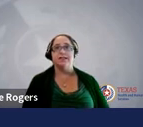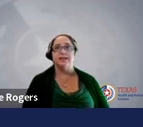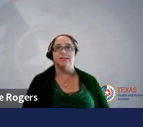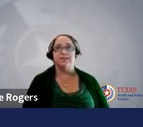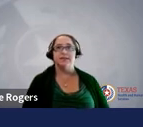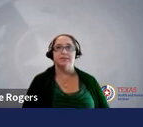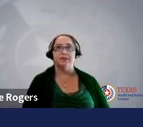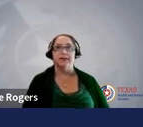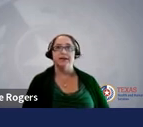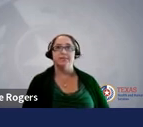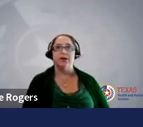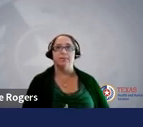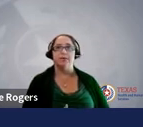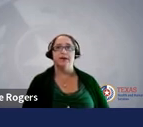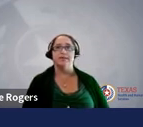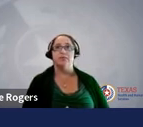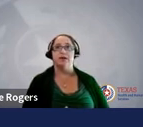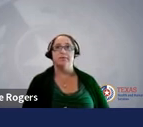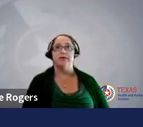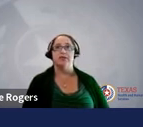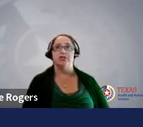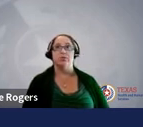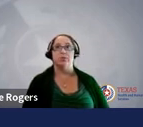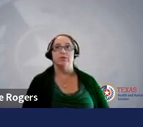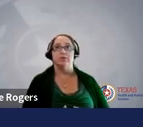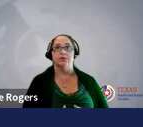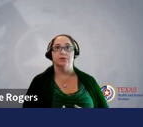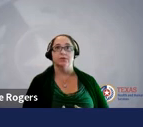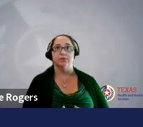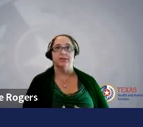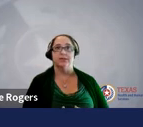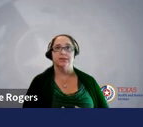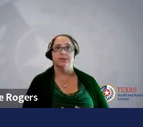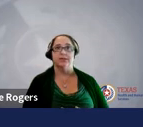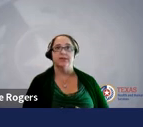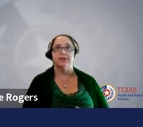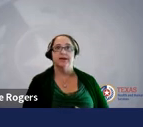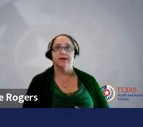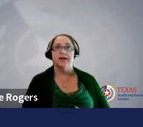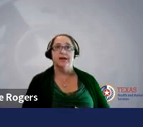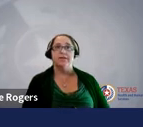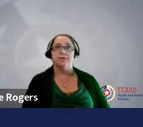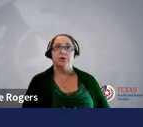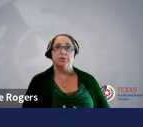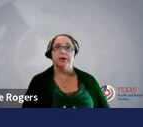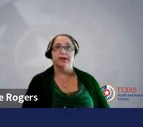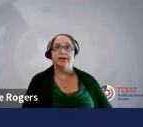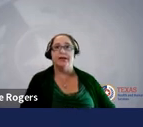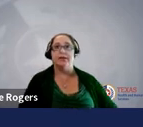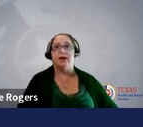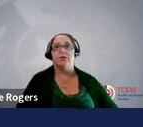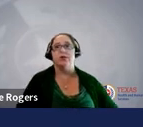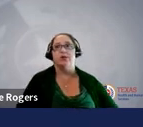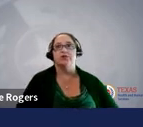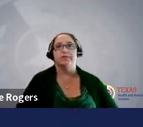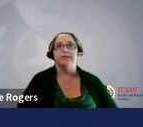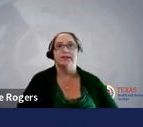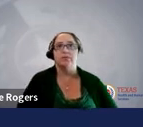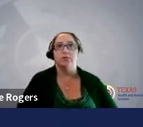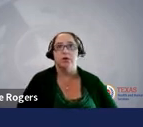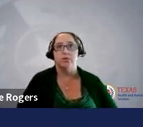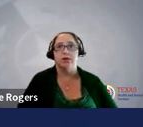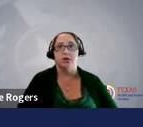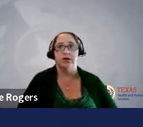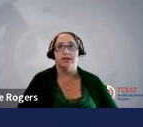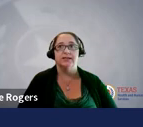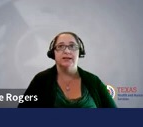After the crisis assessment is complete, MCOT provides a recommendation or referral to resources. If appropriate, MCOT or current treatment